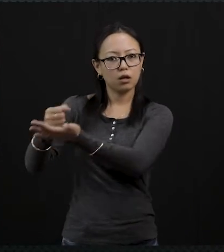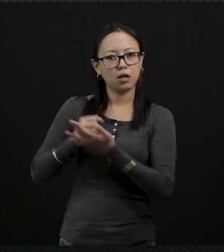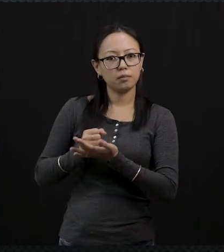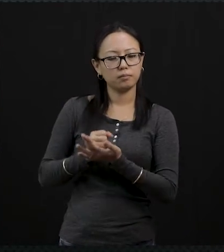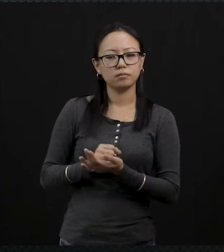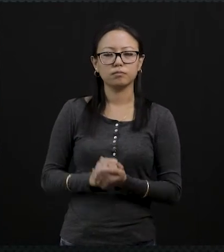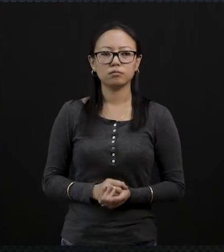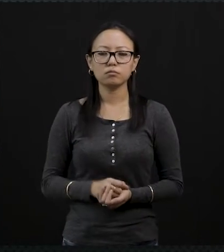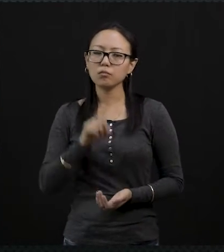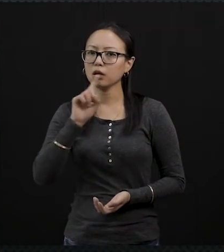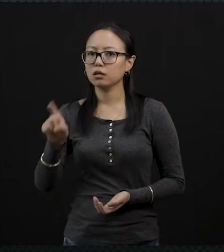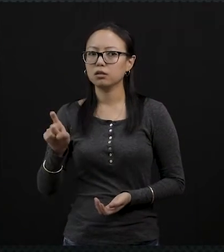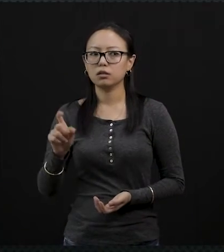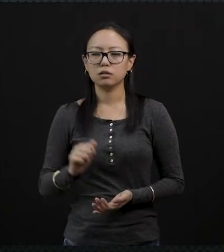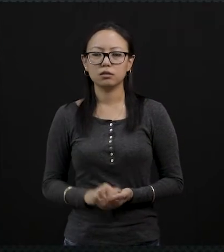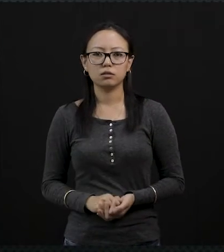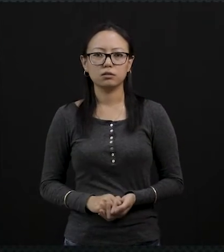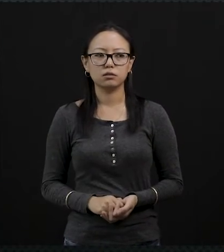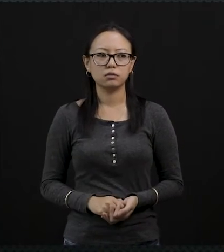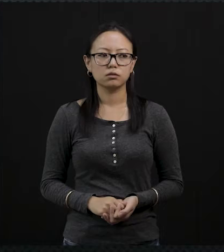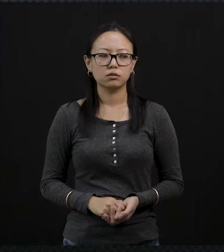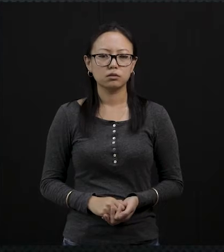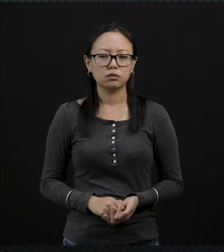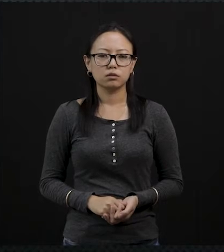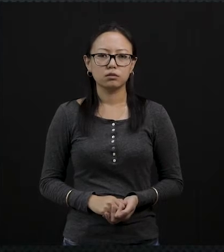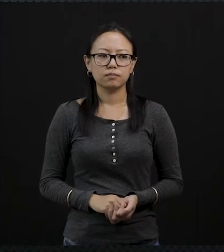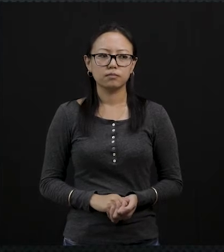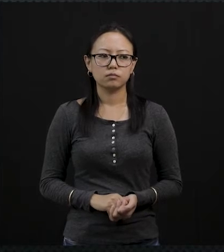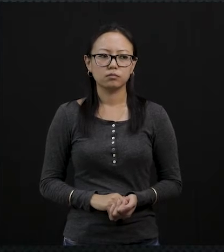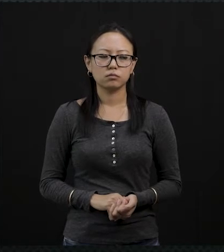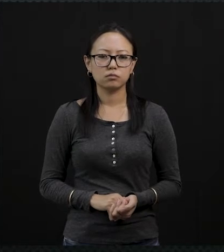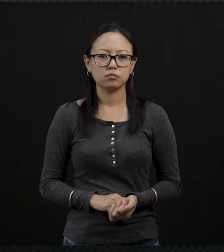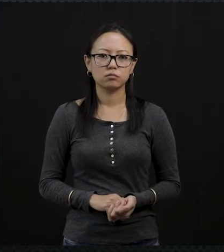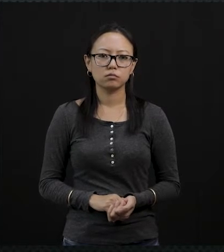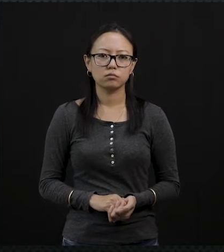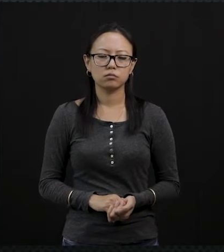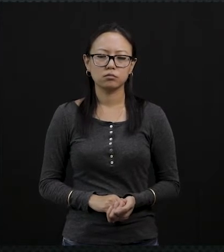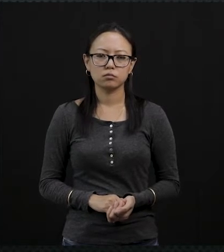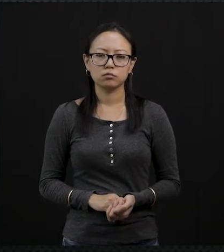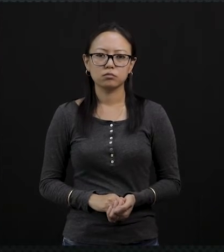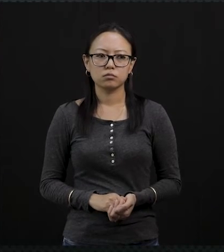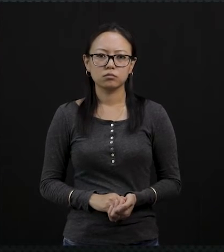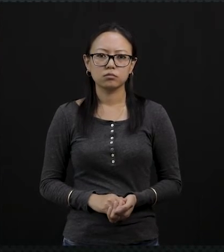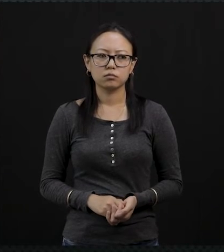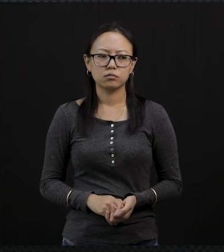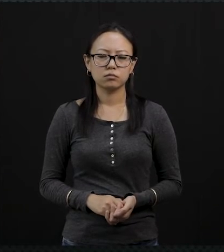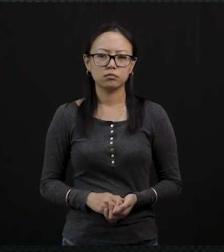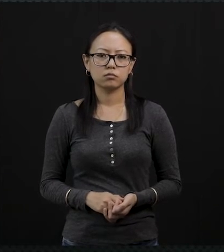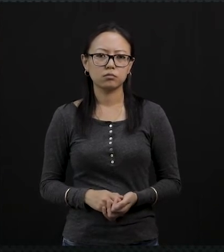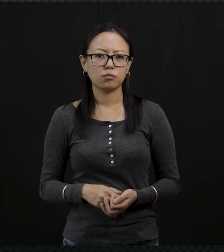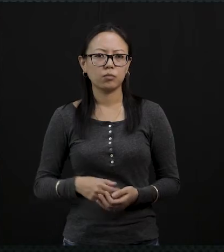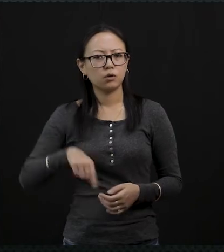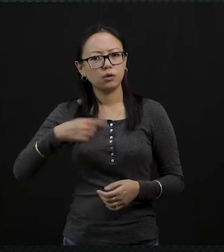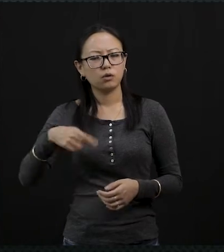and eat. But in every cases, in all these cases, we use knife, right? So you take the